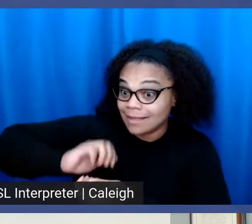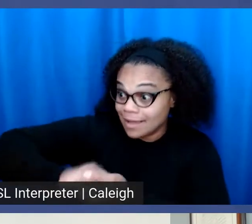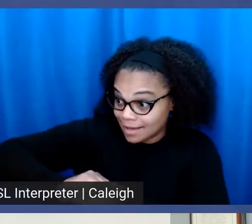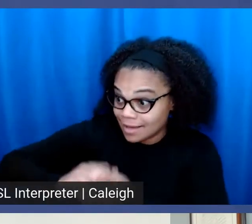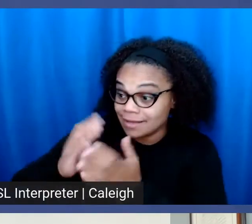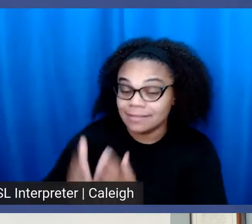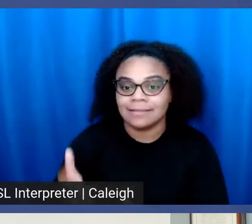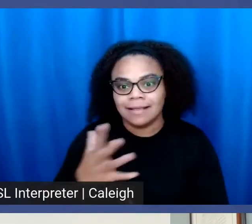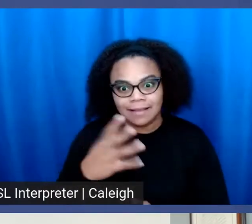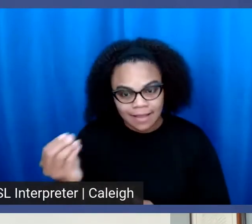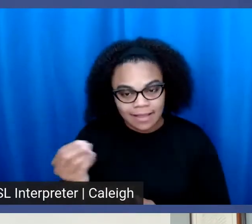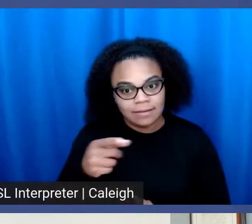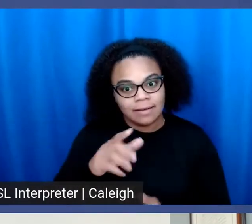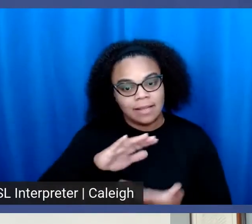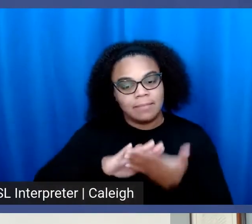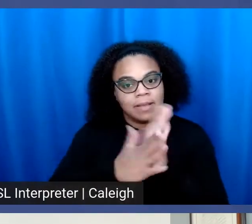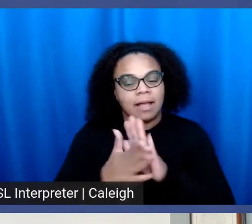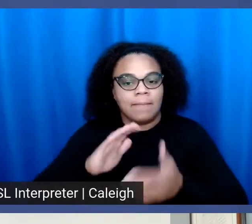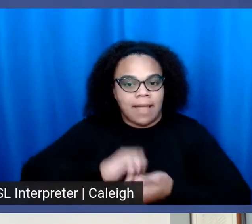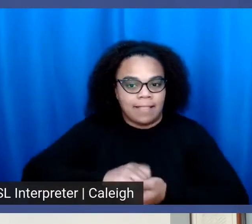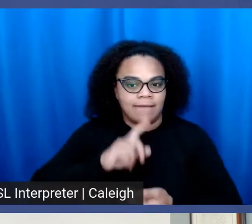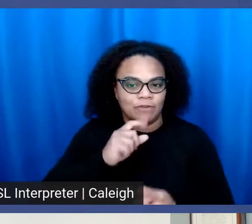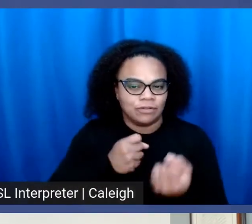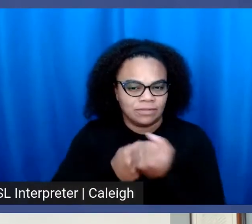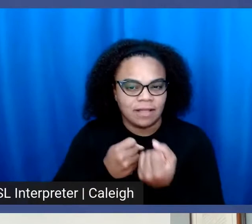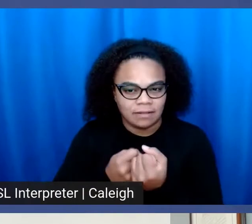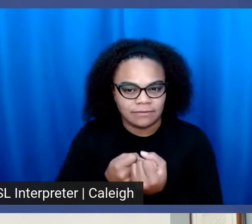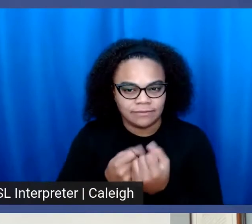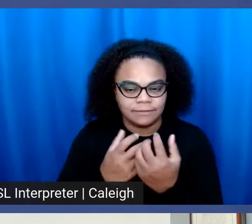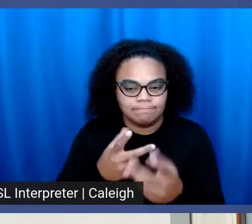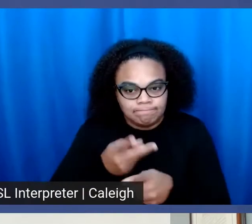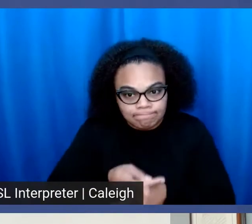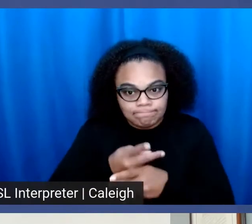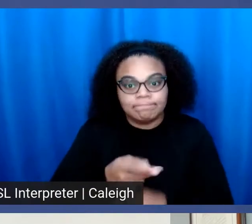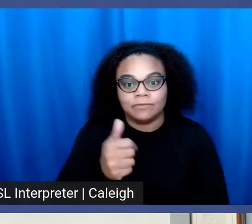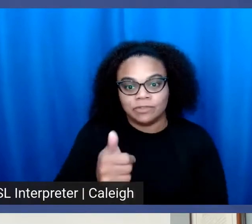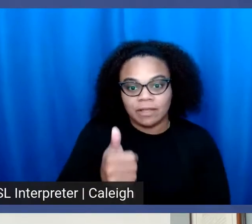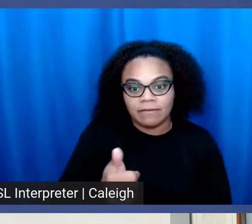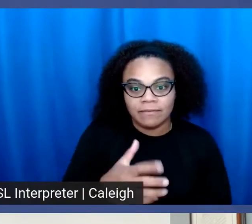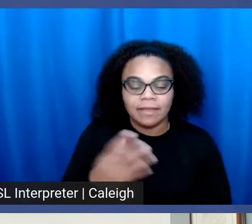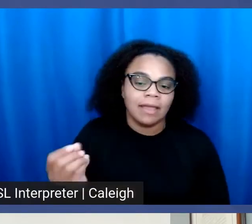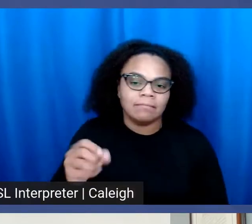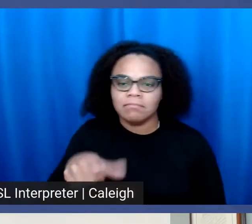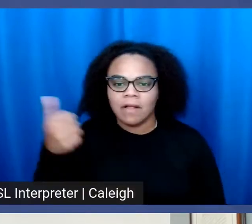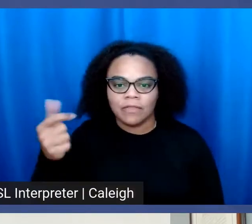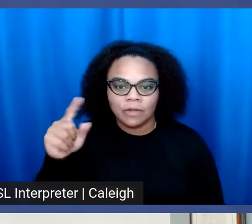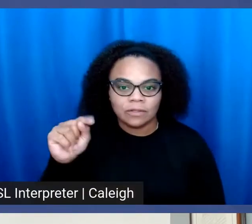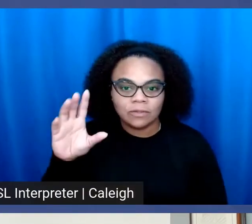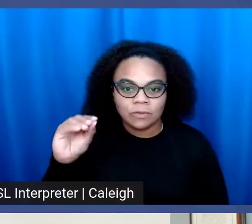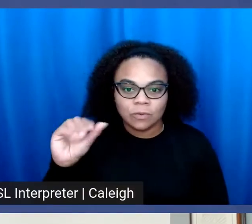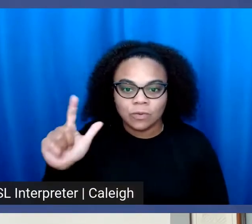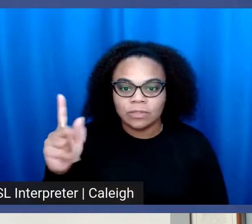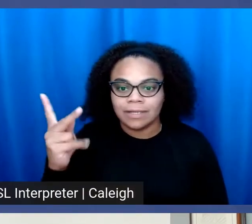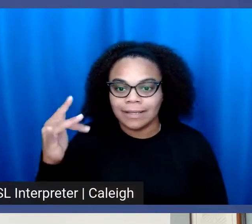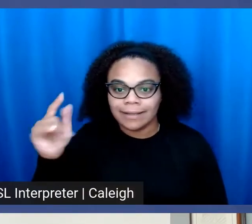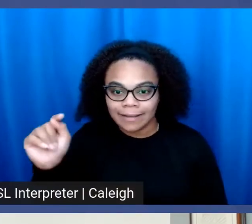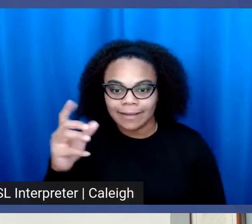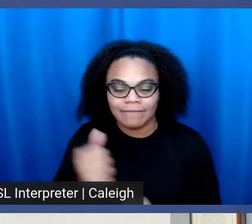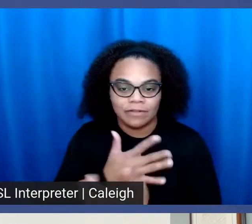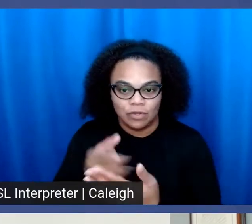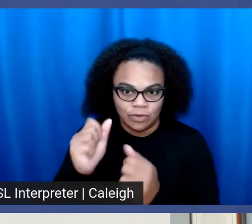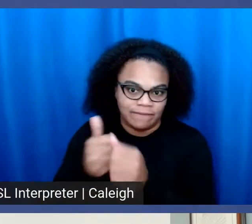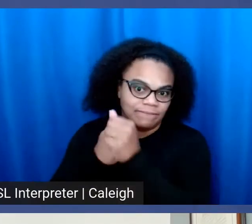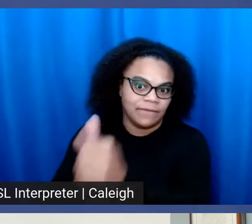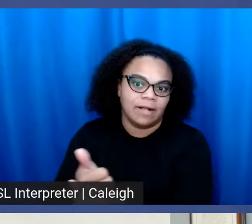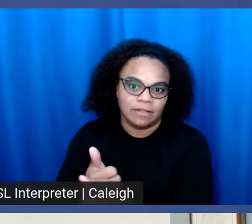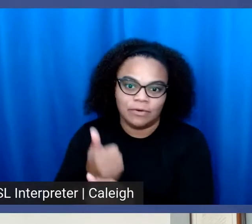in really caring for yourself. And then all the other stuff, there's lots of toolkits out there and other things that you can follow step by step, but